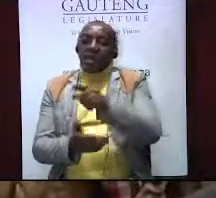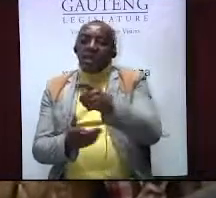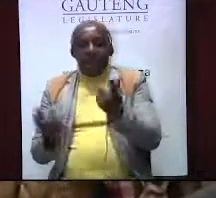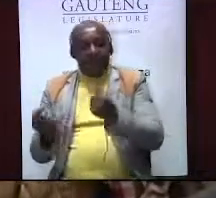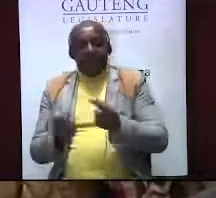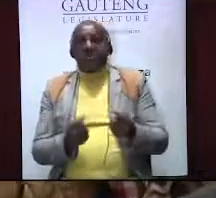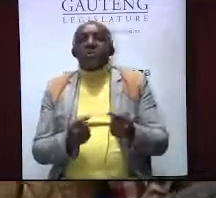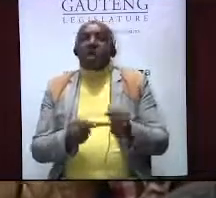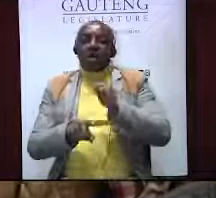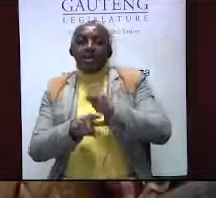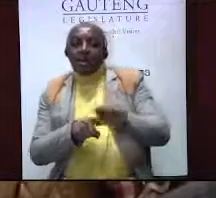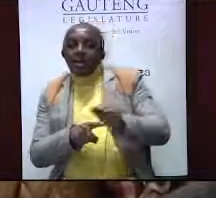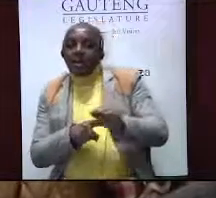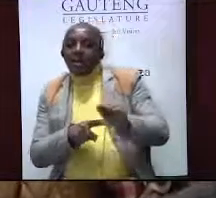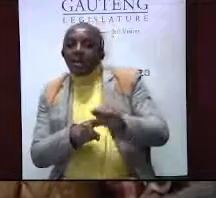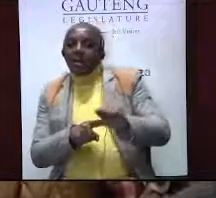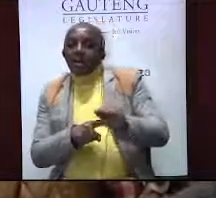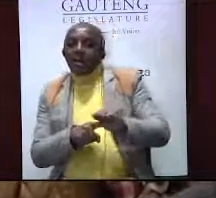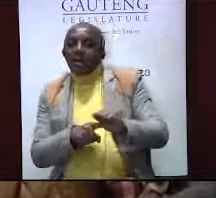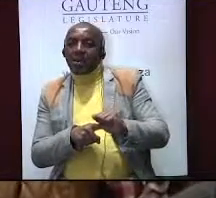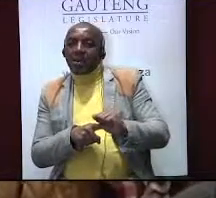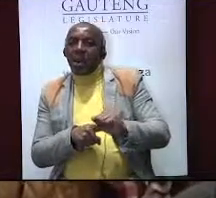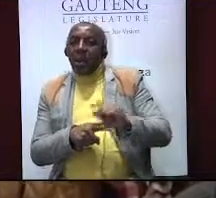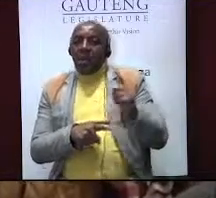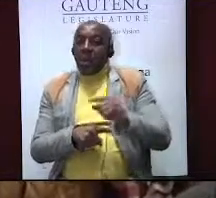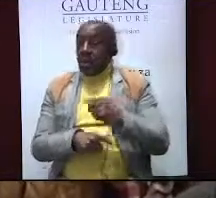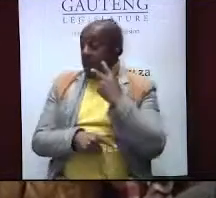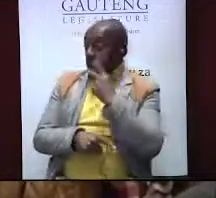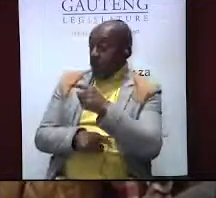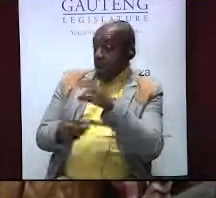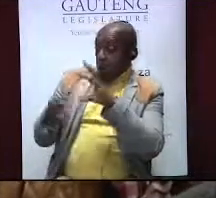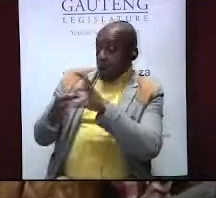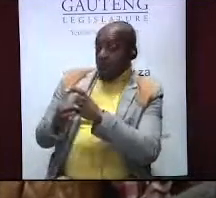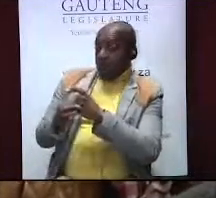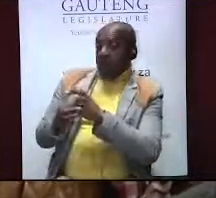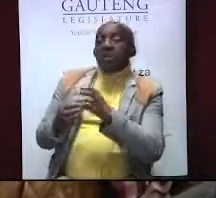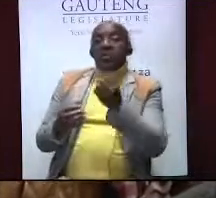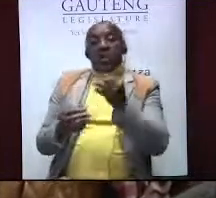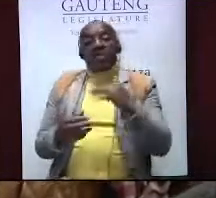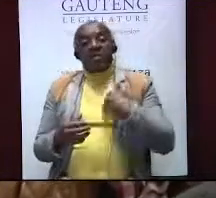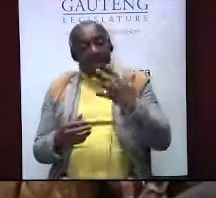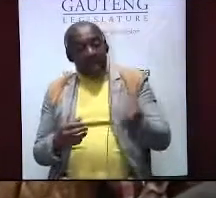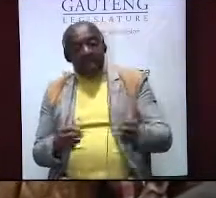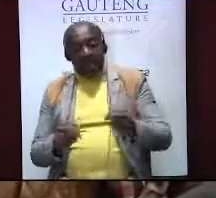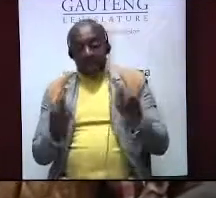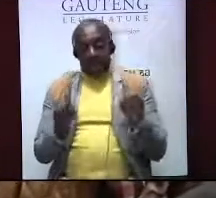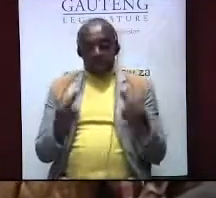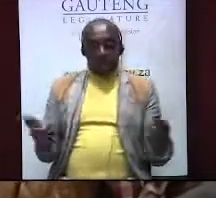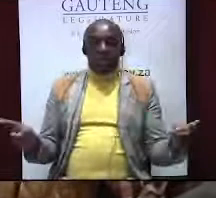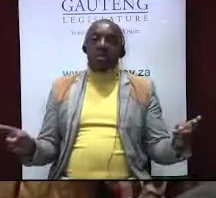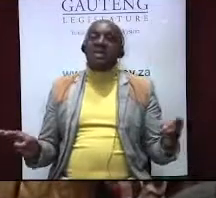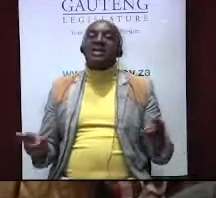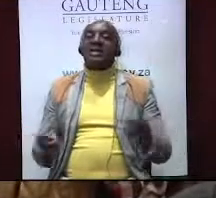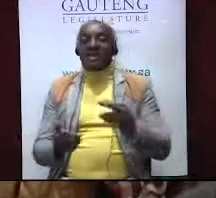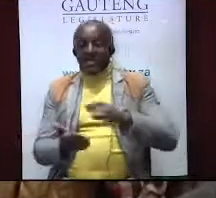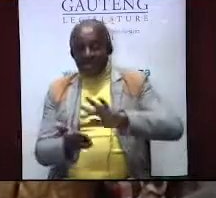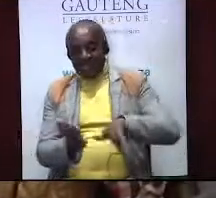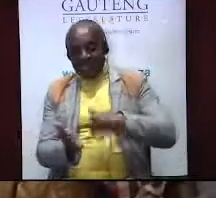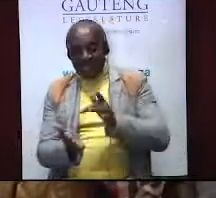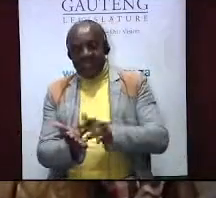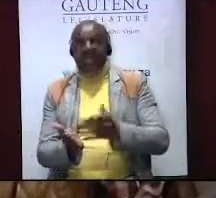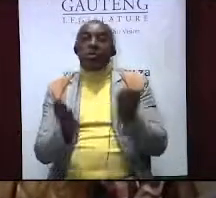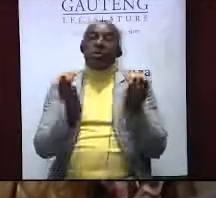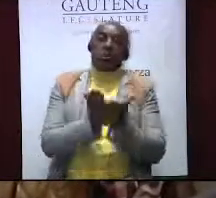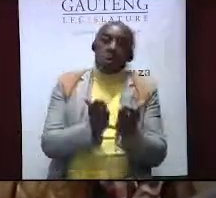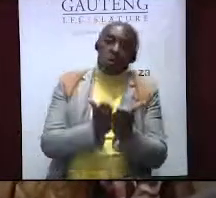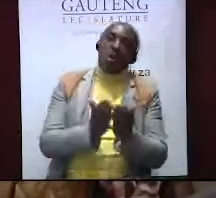gae. Yanong ha re na le di resource centers tse tshwanang le tseo both ko kerekeng le ko dikolong re na le the